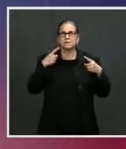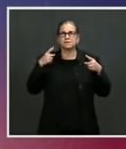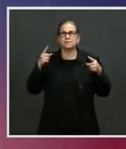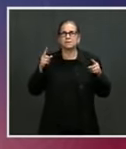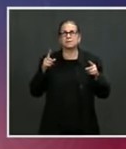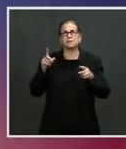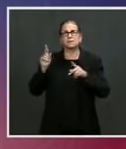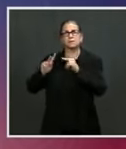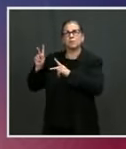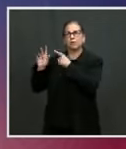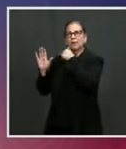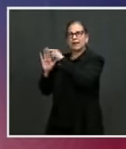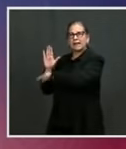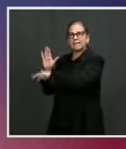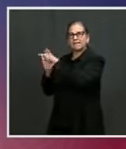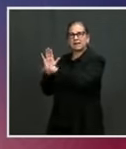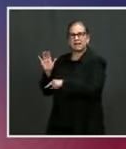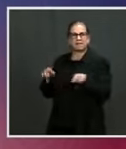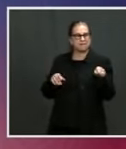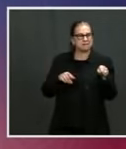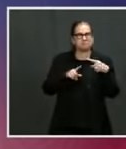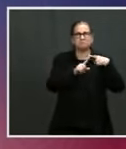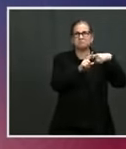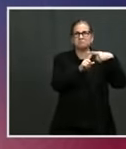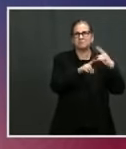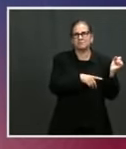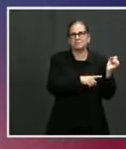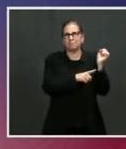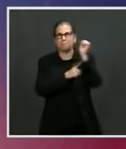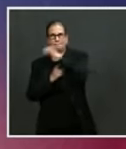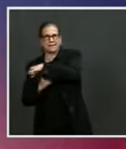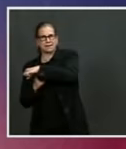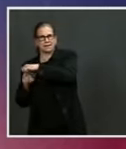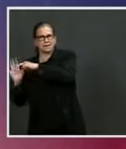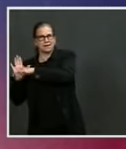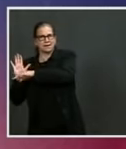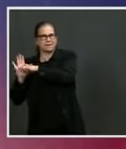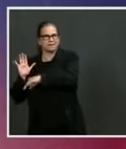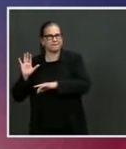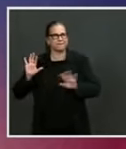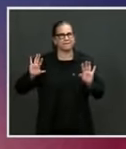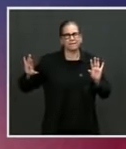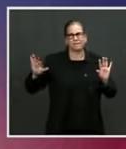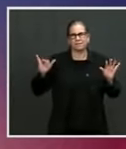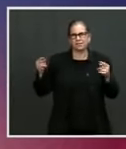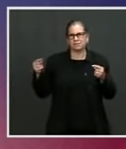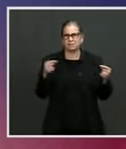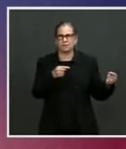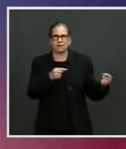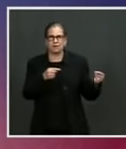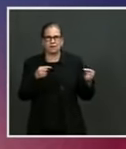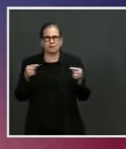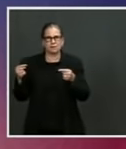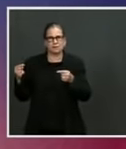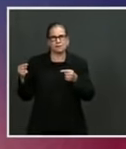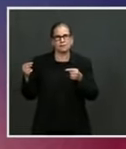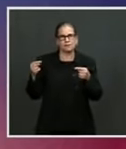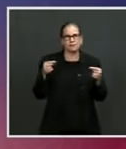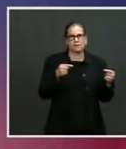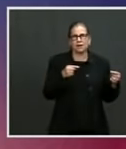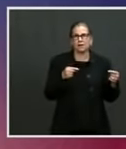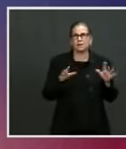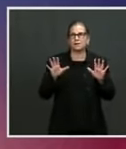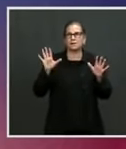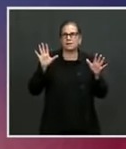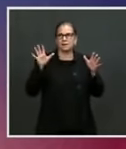life as a nation is part of that struggle. The struggle for democracy is taking place around the world,